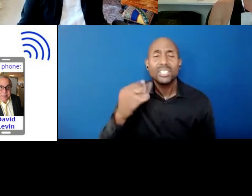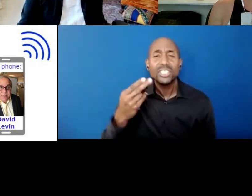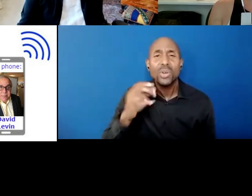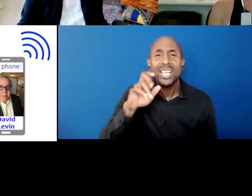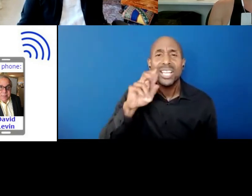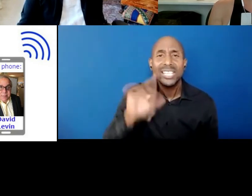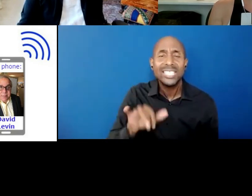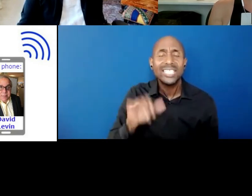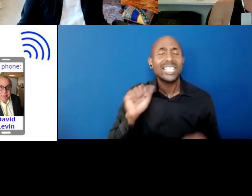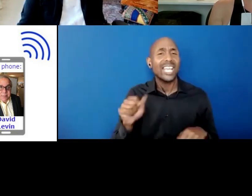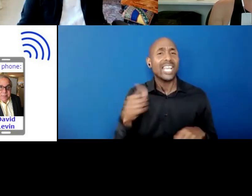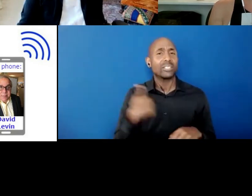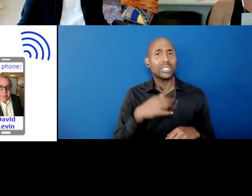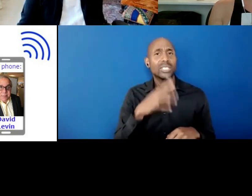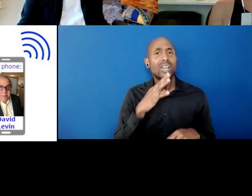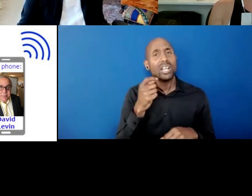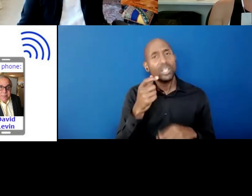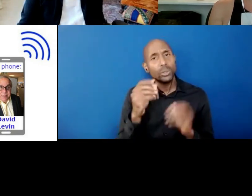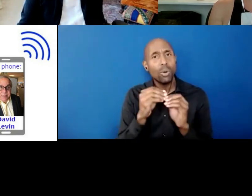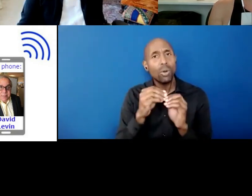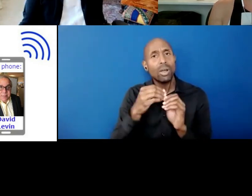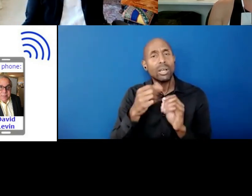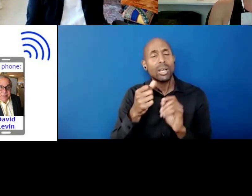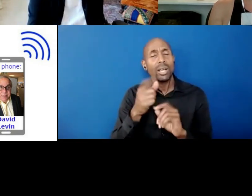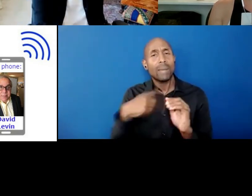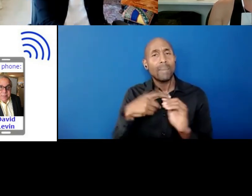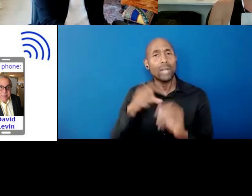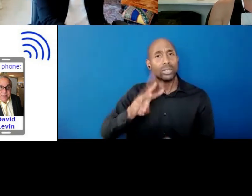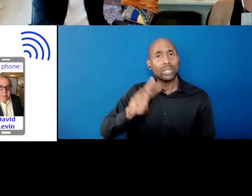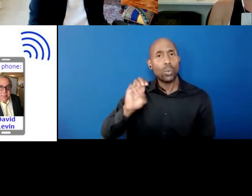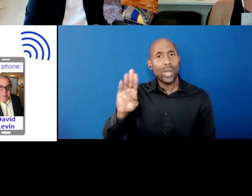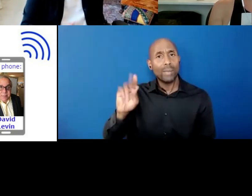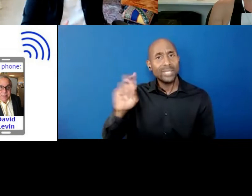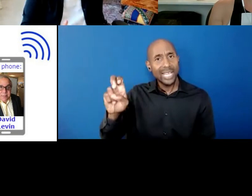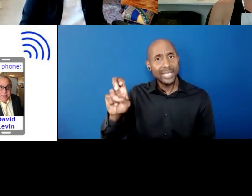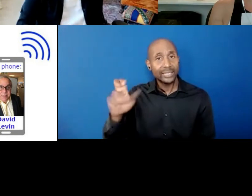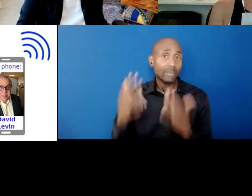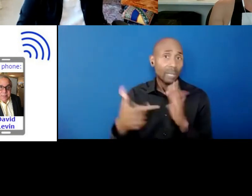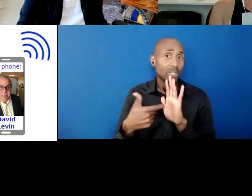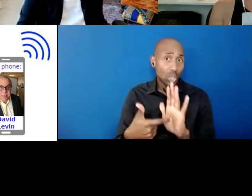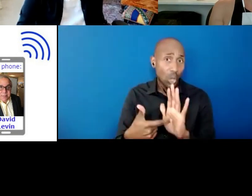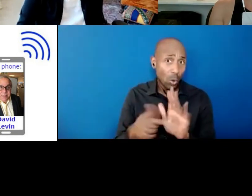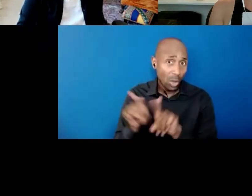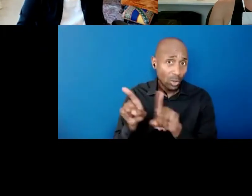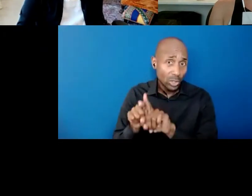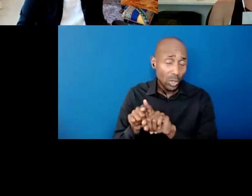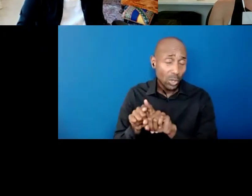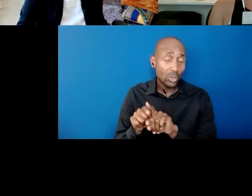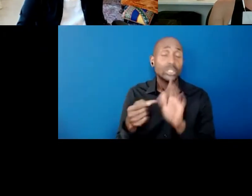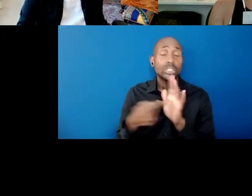kinds of things that are there, and a bit about how they're organized and how people can retrieve them?